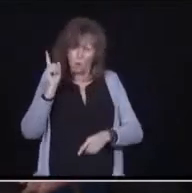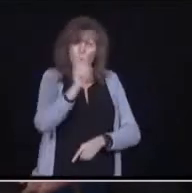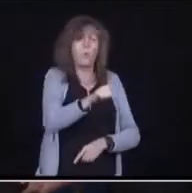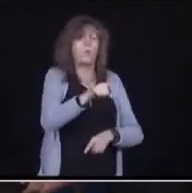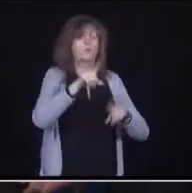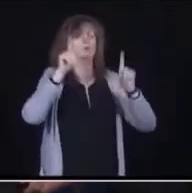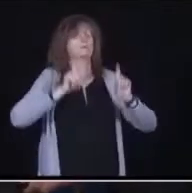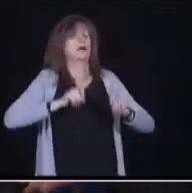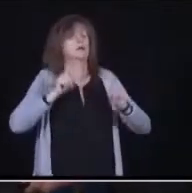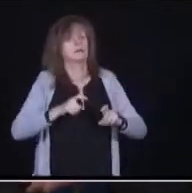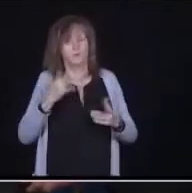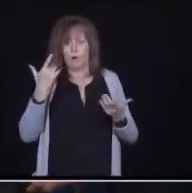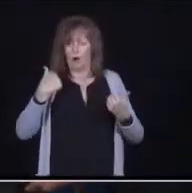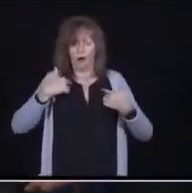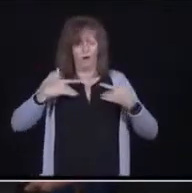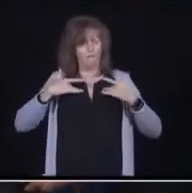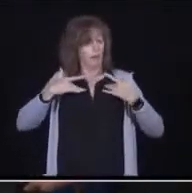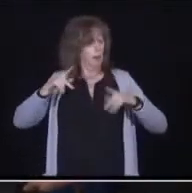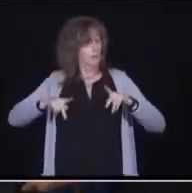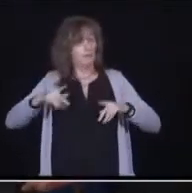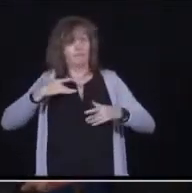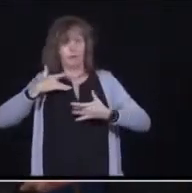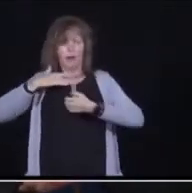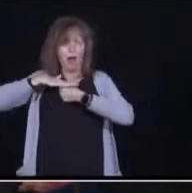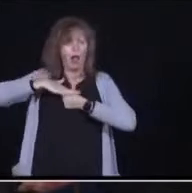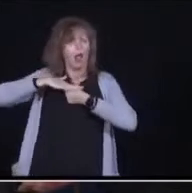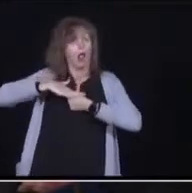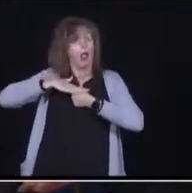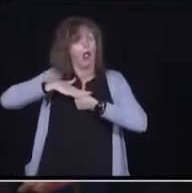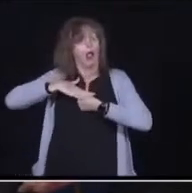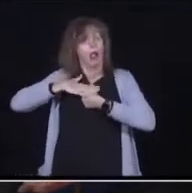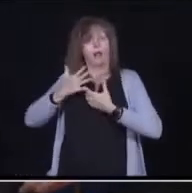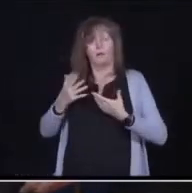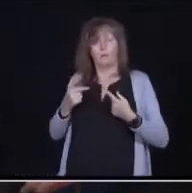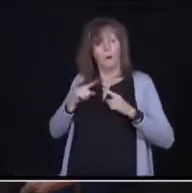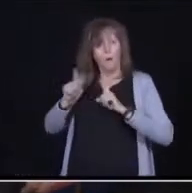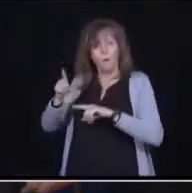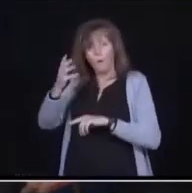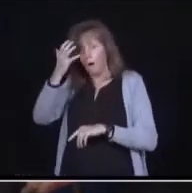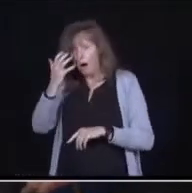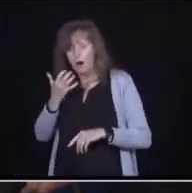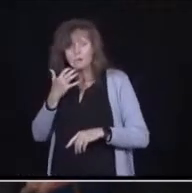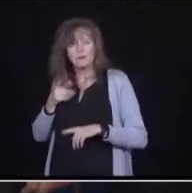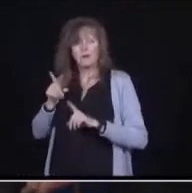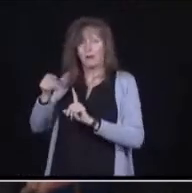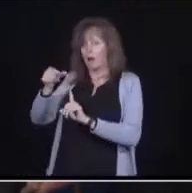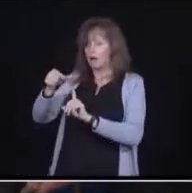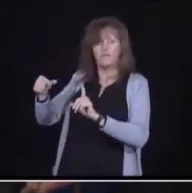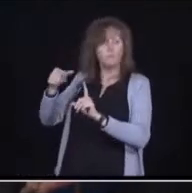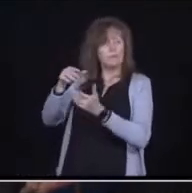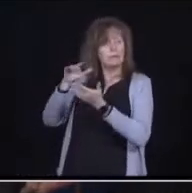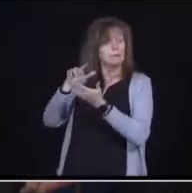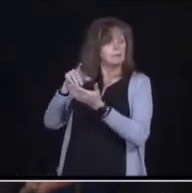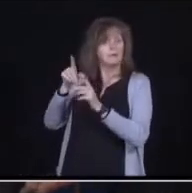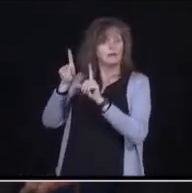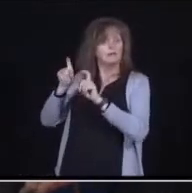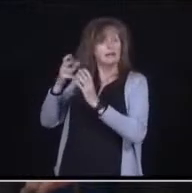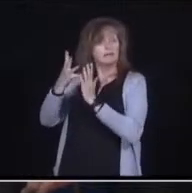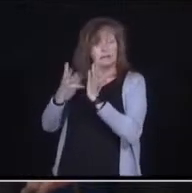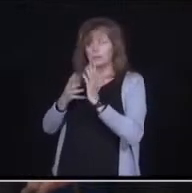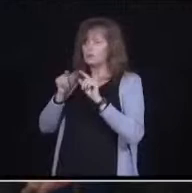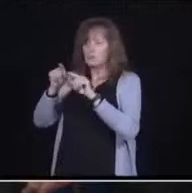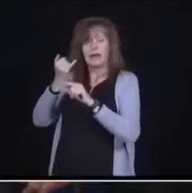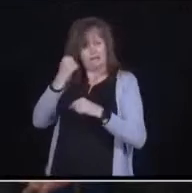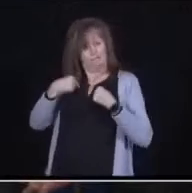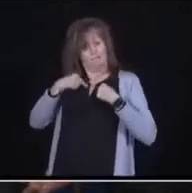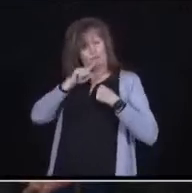public system for people that really have symptoms. So again, to be very clear, go to the testing centers if you're